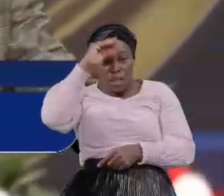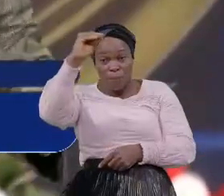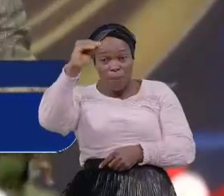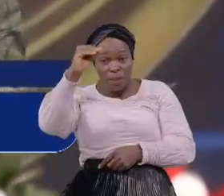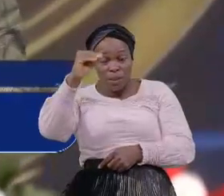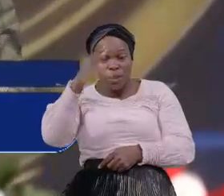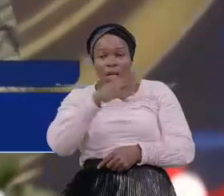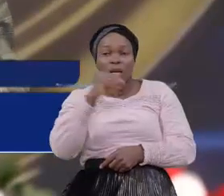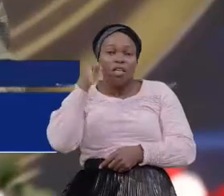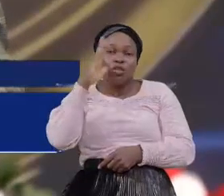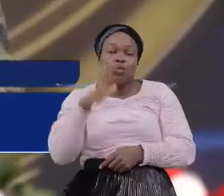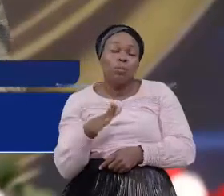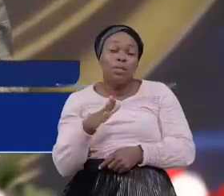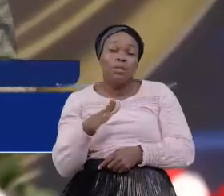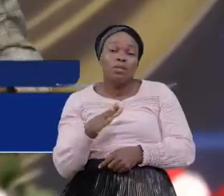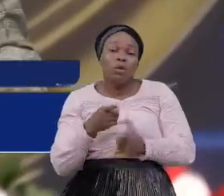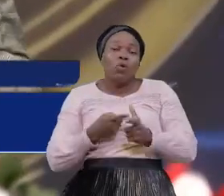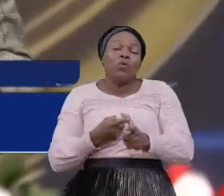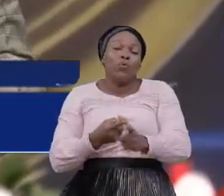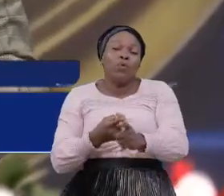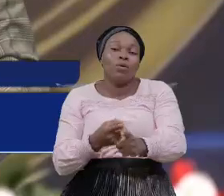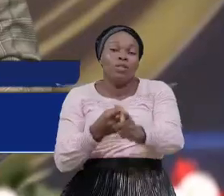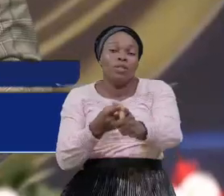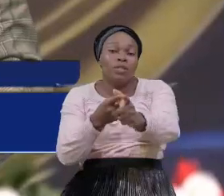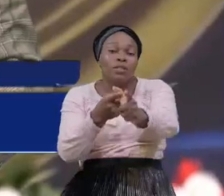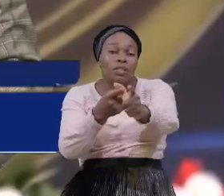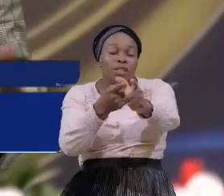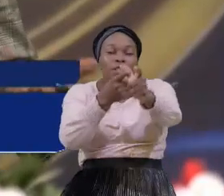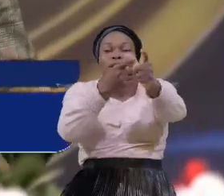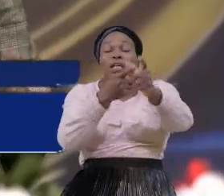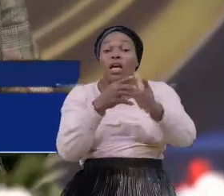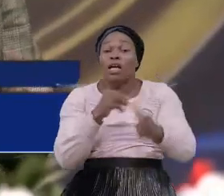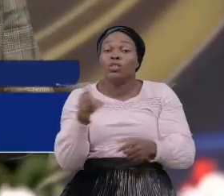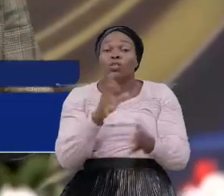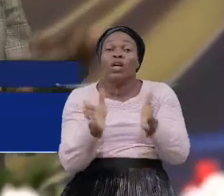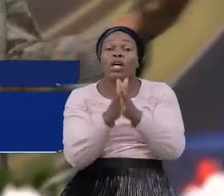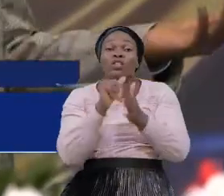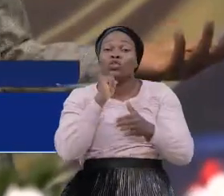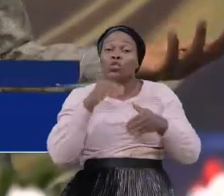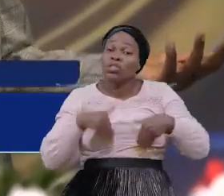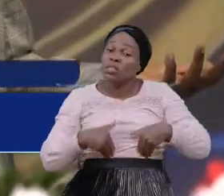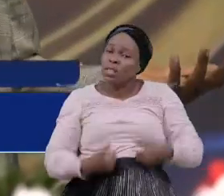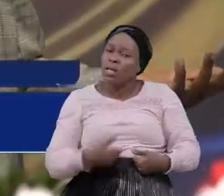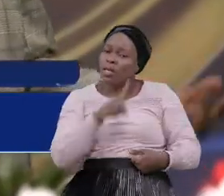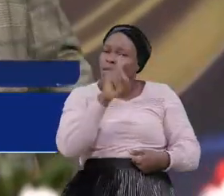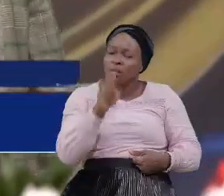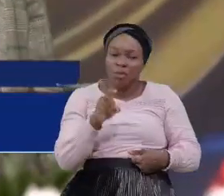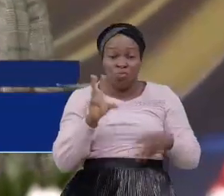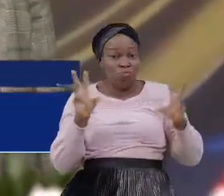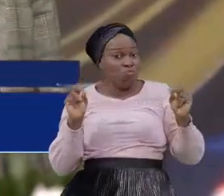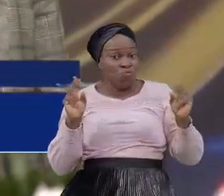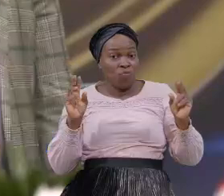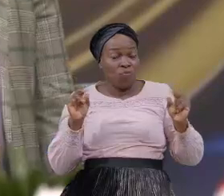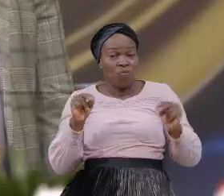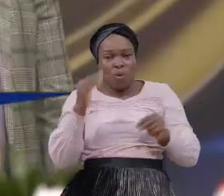and running, and we say, are you not tired? He says, no. We say, why?